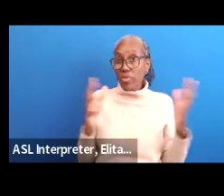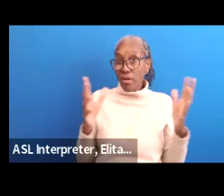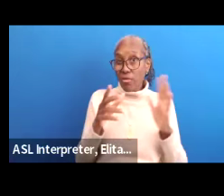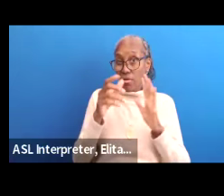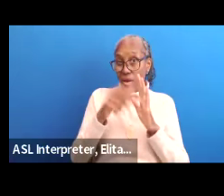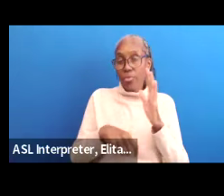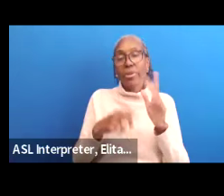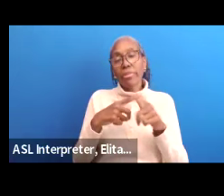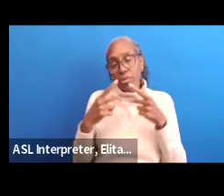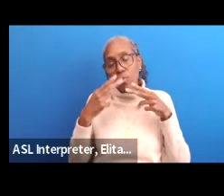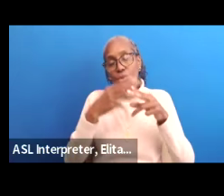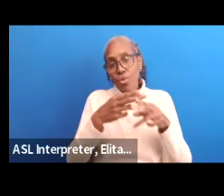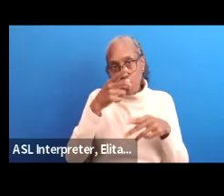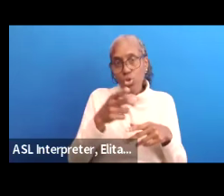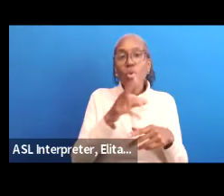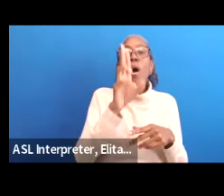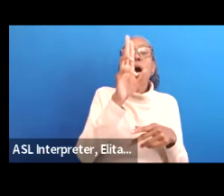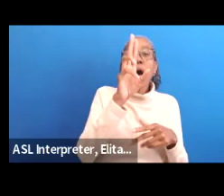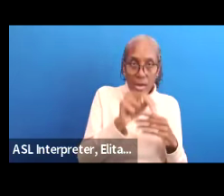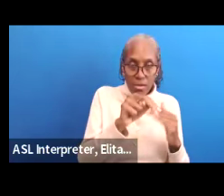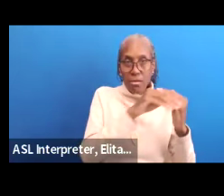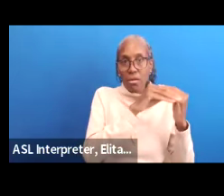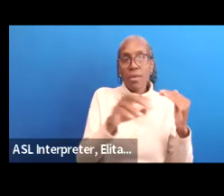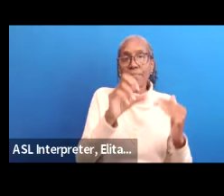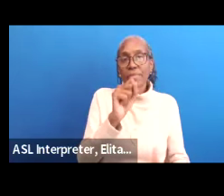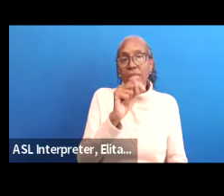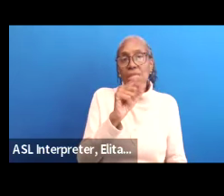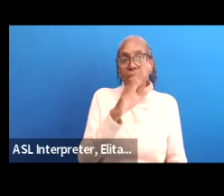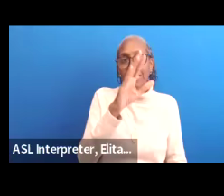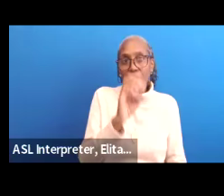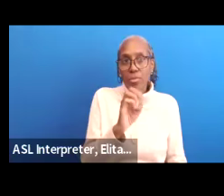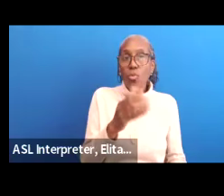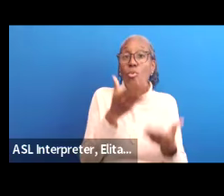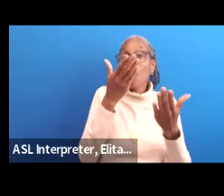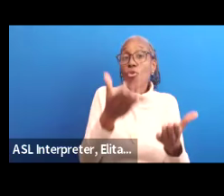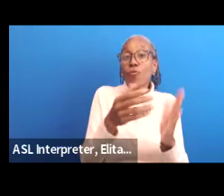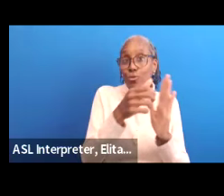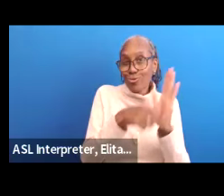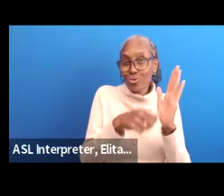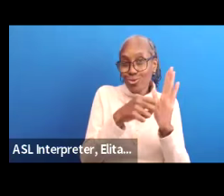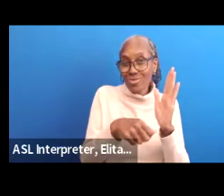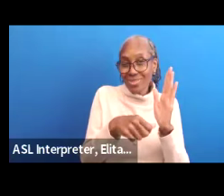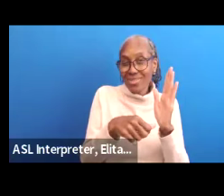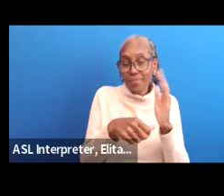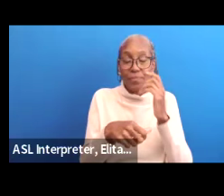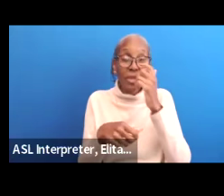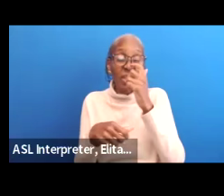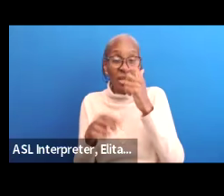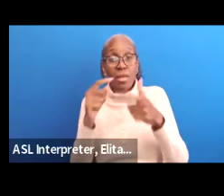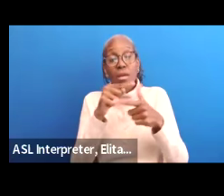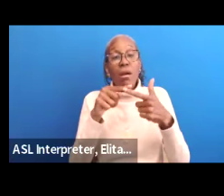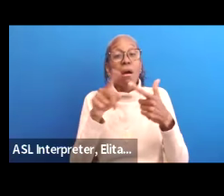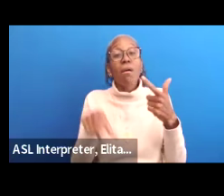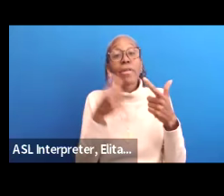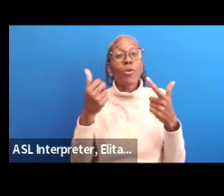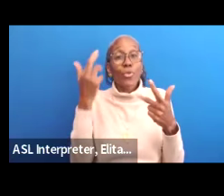we consider you unstable and sometimes offer you surgery then. And then the other reason